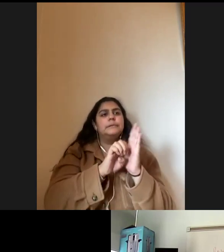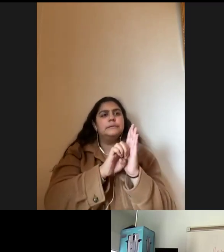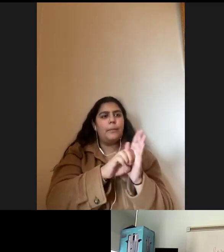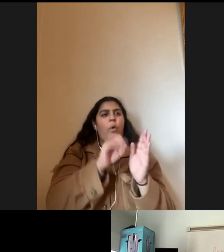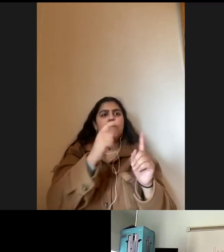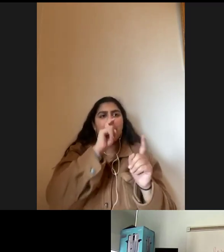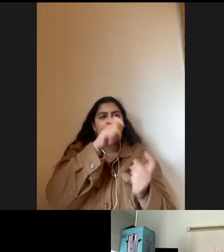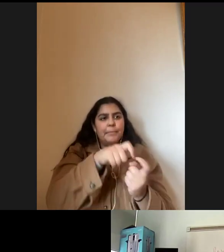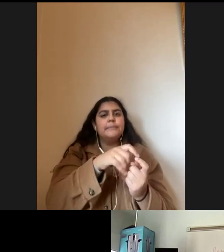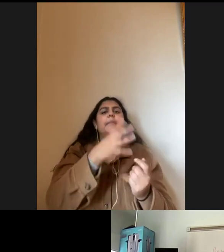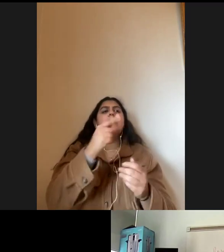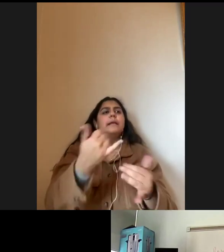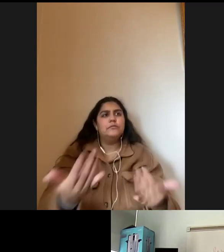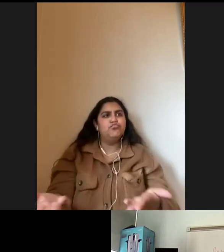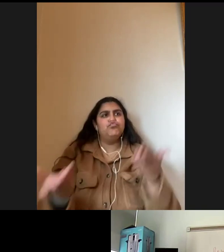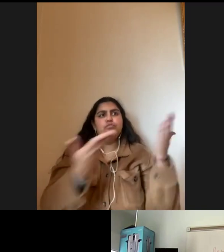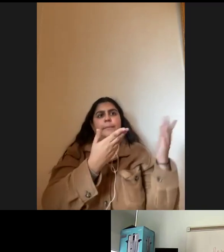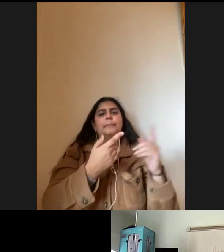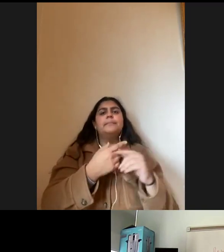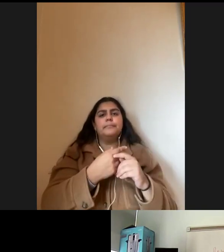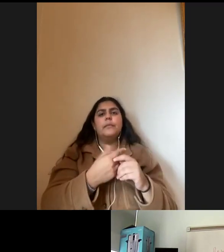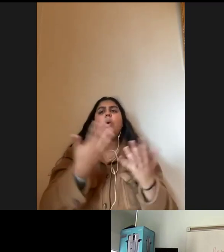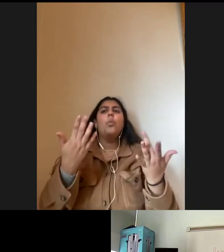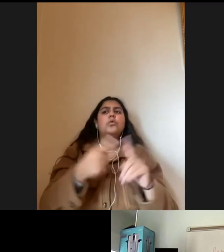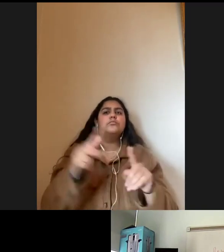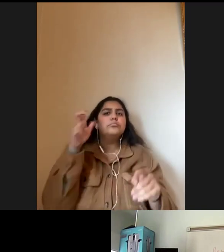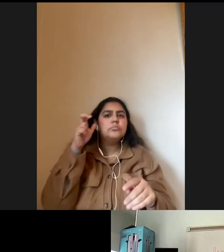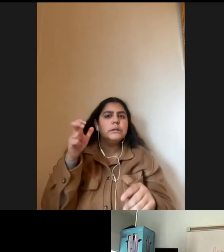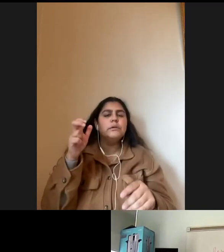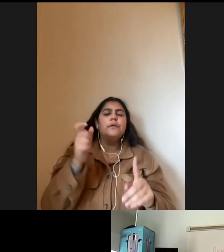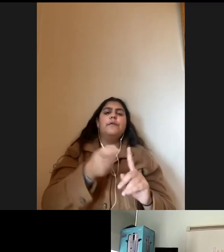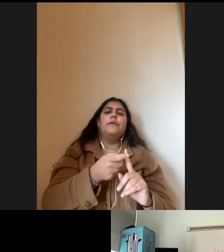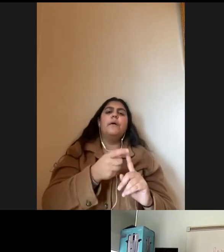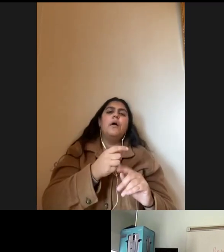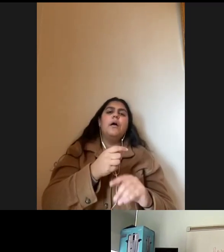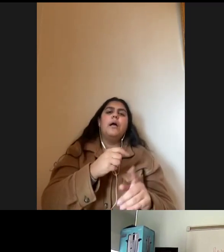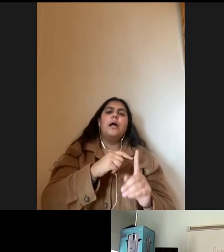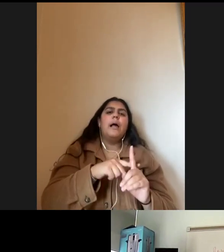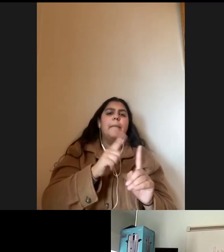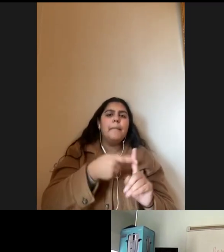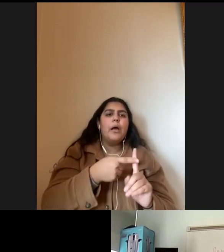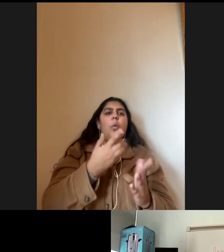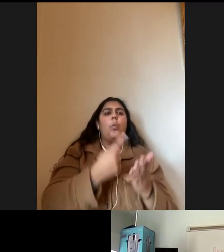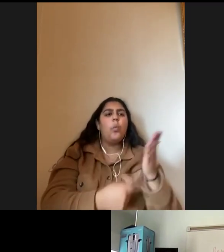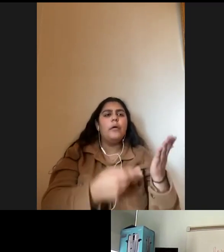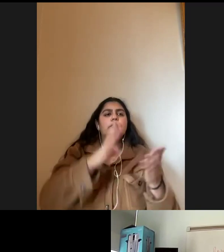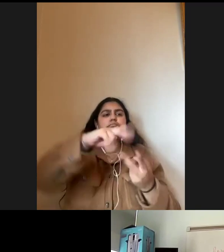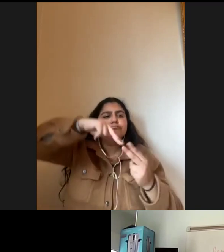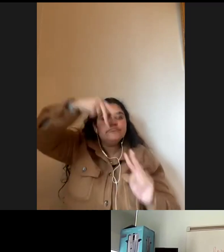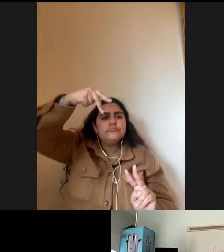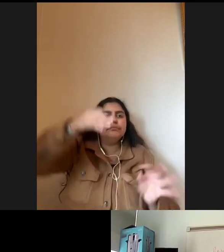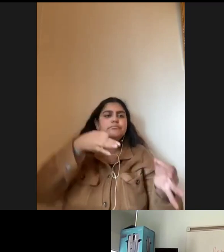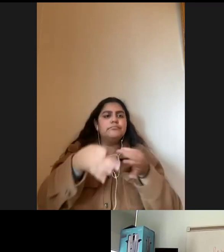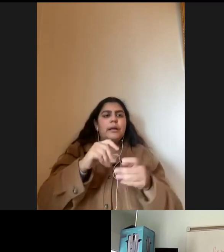and we just shipped all the samples out. So we're waiting to hear back on what genes are being expressed and things like that. So that is kind of one